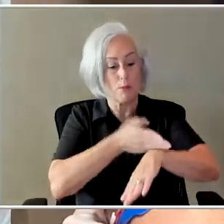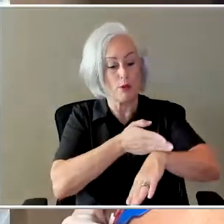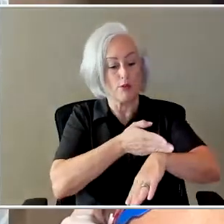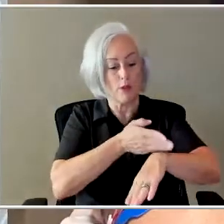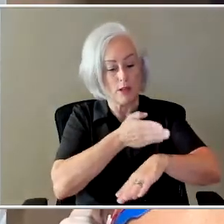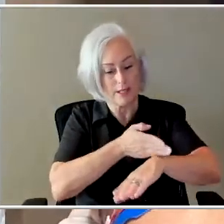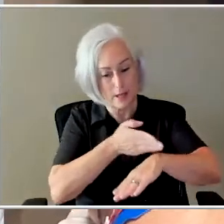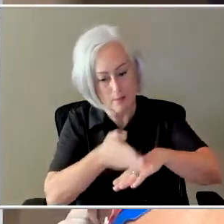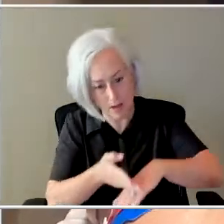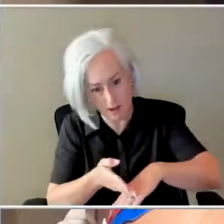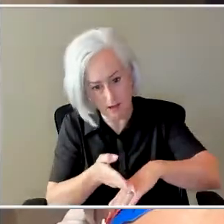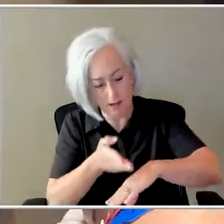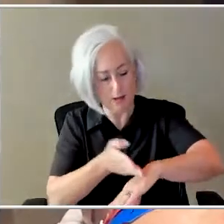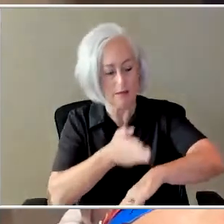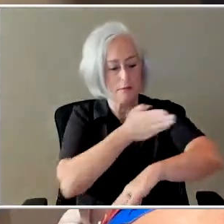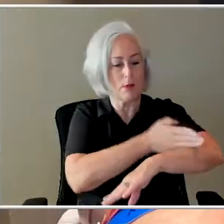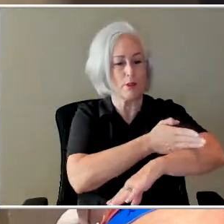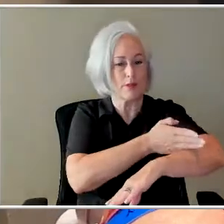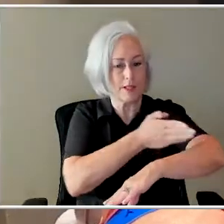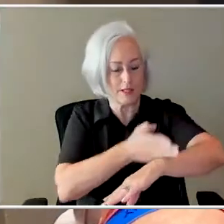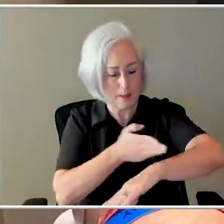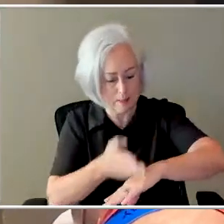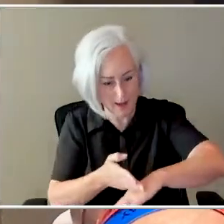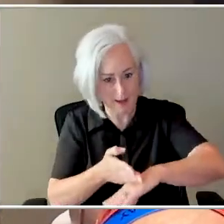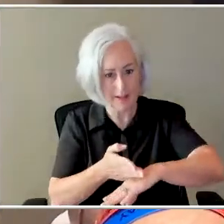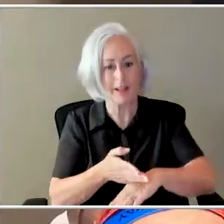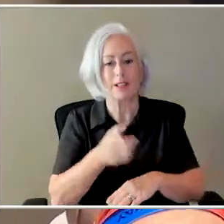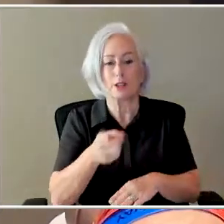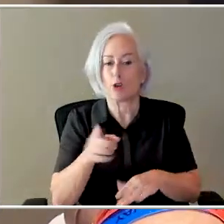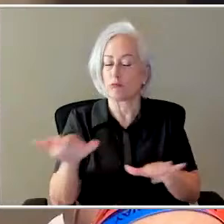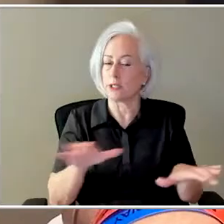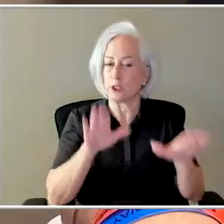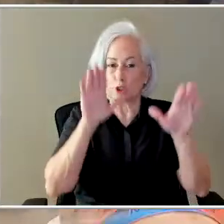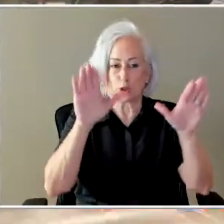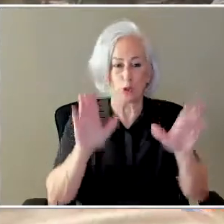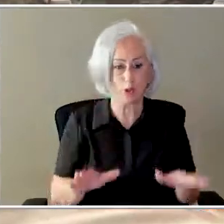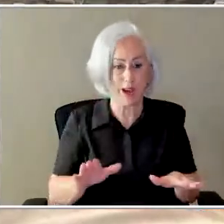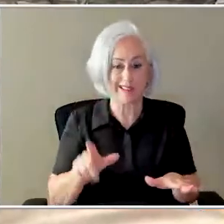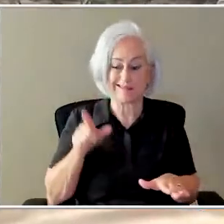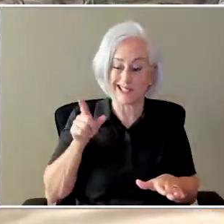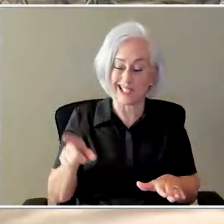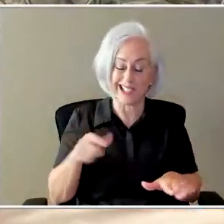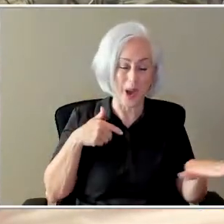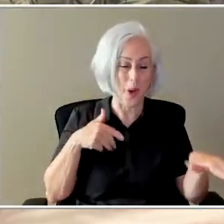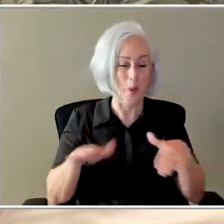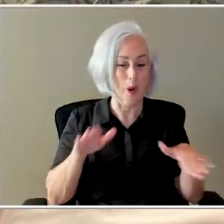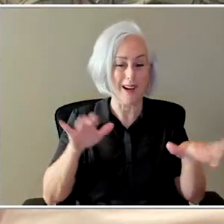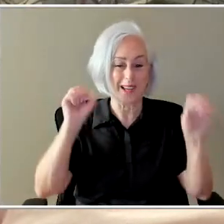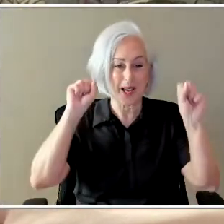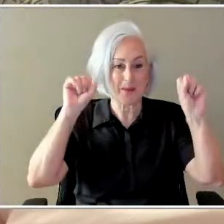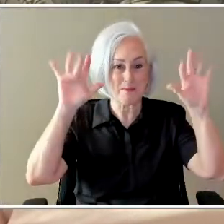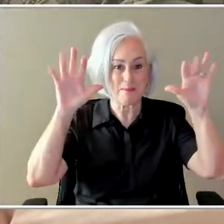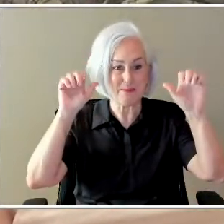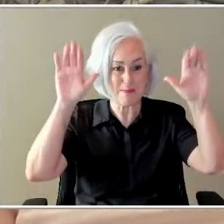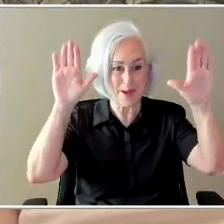and is doing great now. I mean, he's truly a walking miracle. Well, before the walking, even before maybe the sitting up,